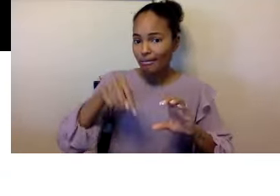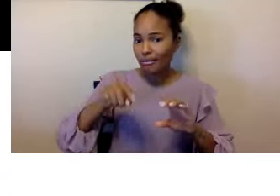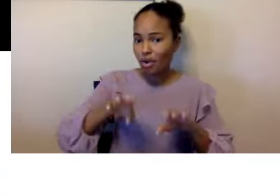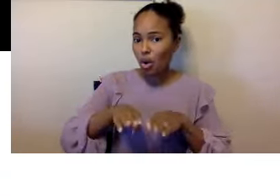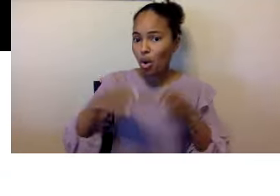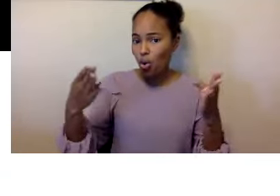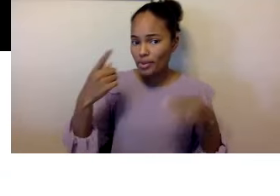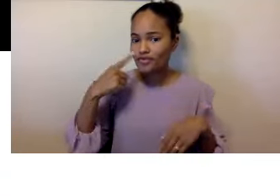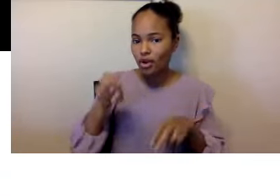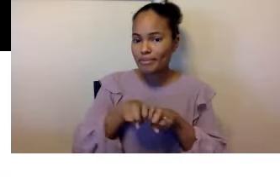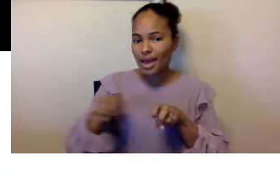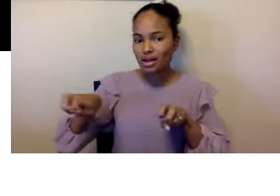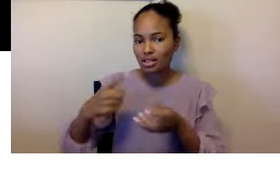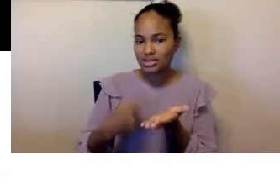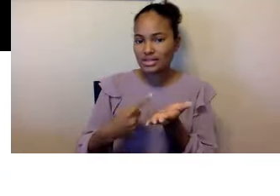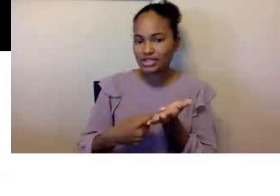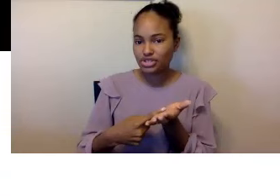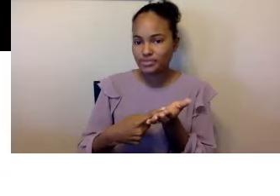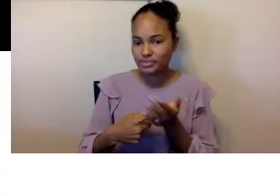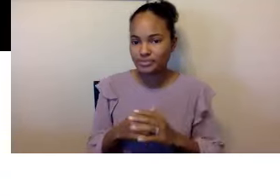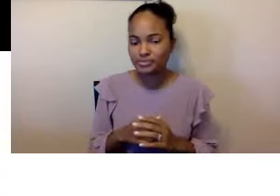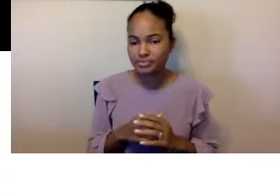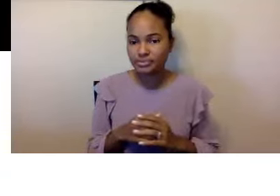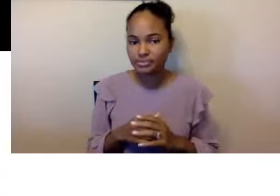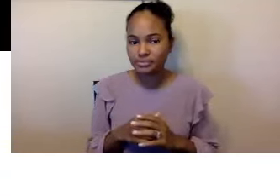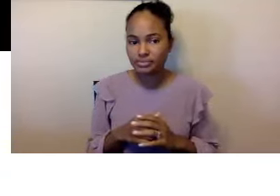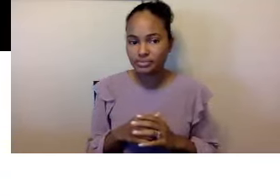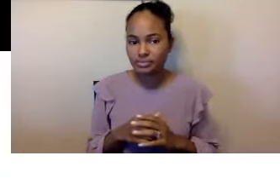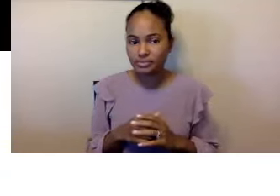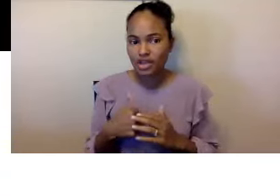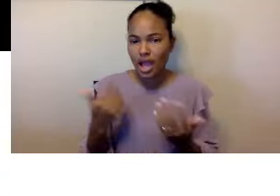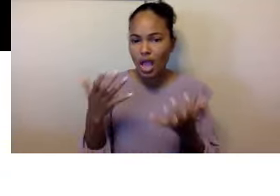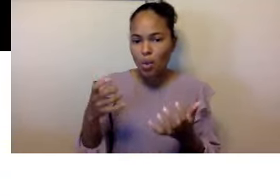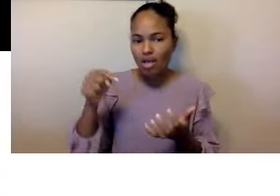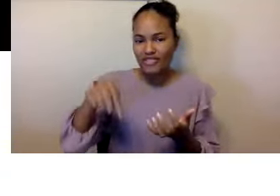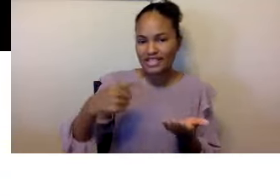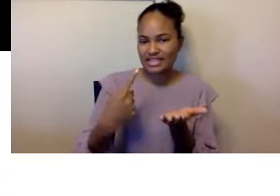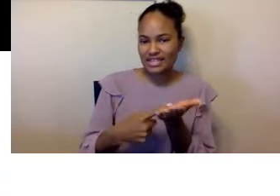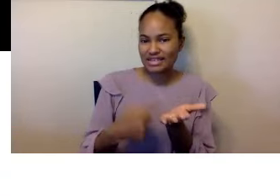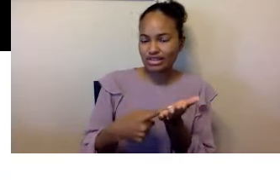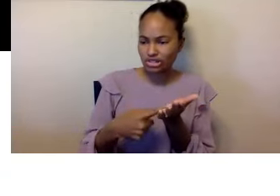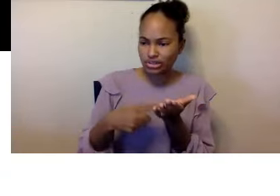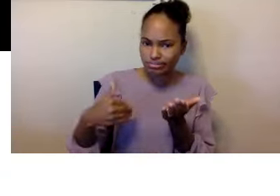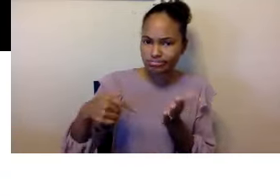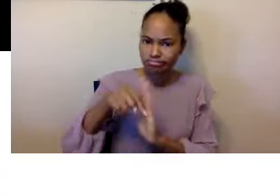panel discussion. I want to make this a larger discussion about the self-advocacy